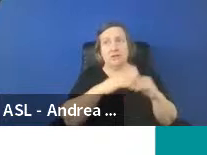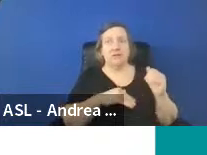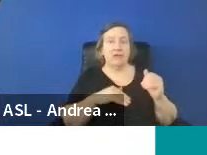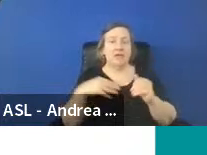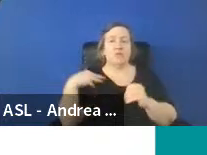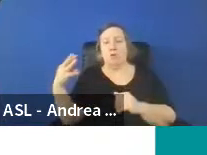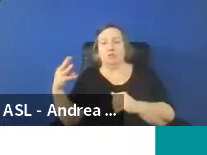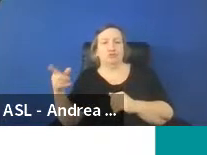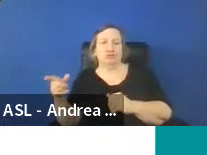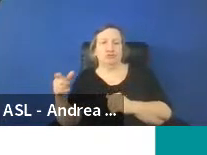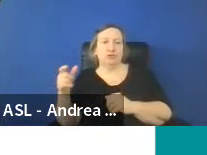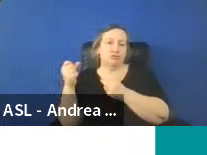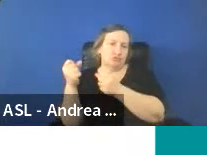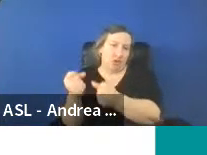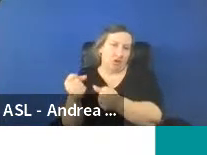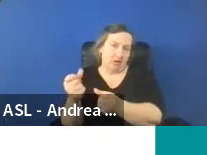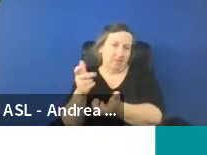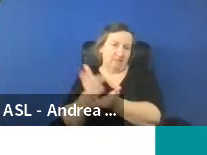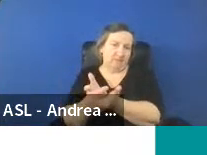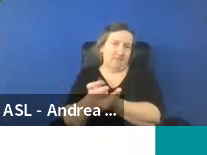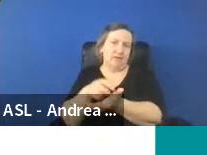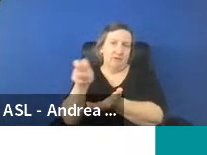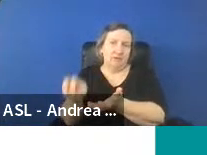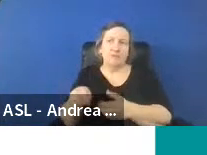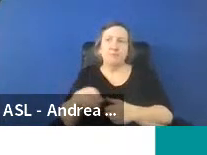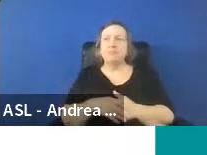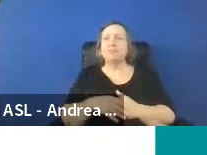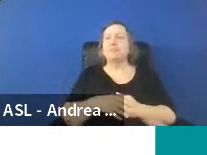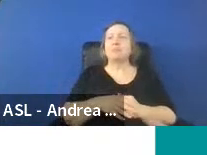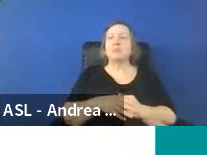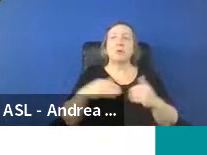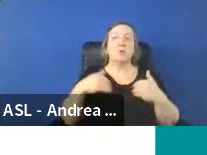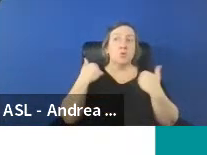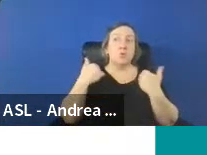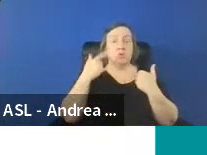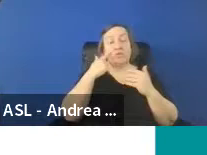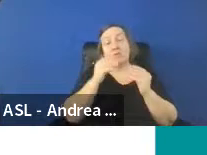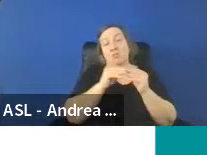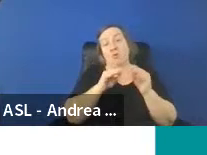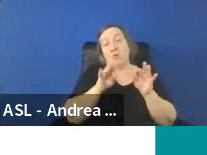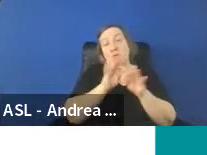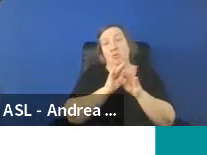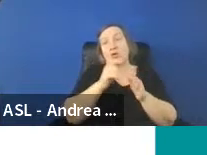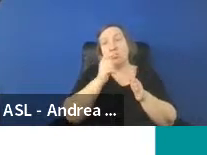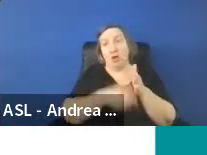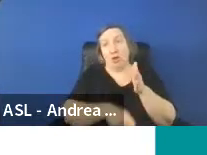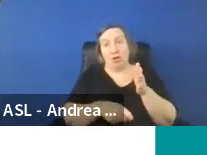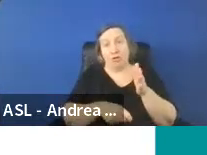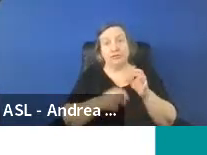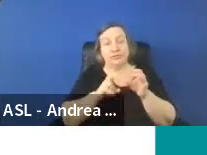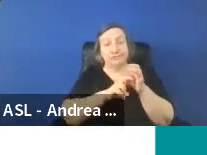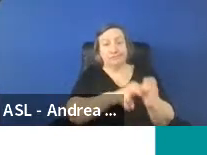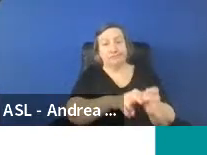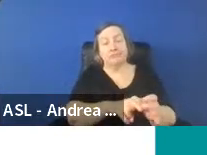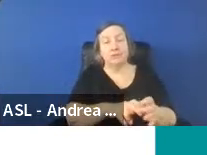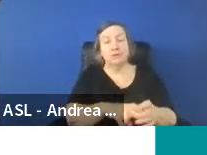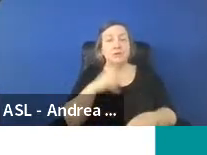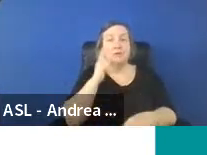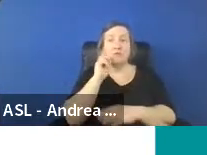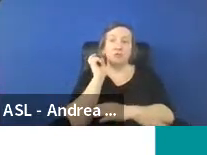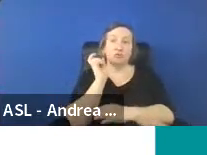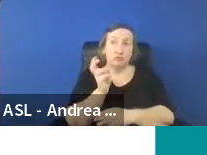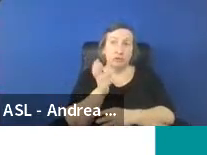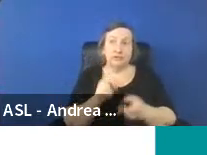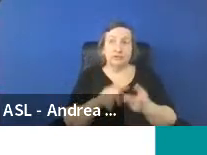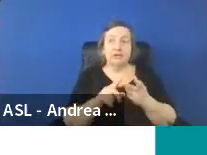Washington counterparts. Youth placed a higher priority on cost to user when considering transit, and then half of